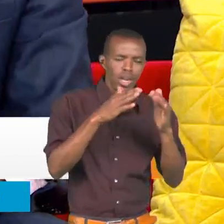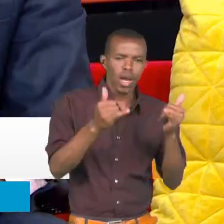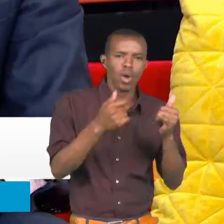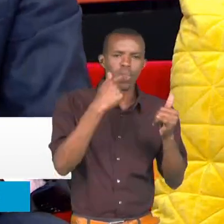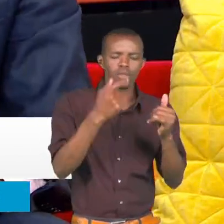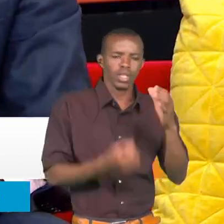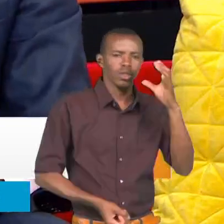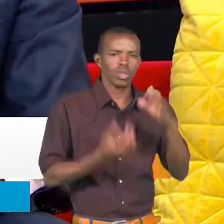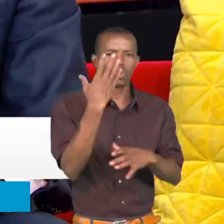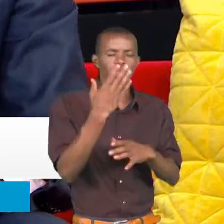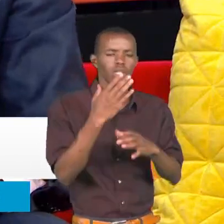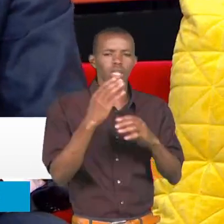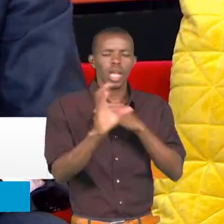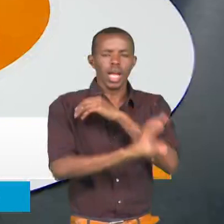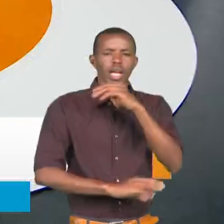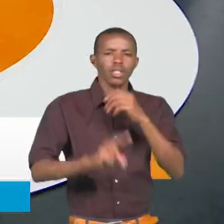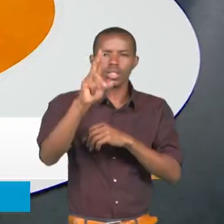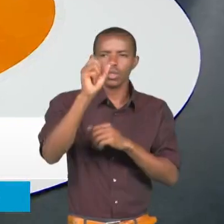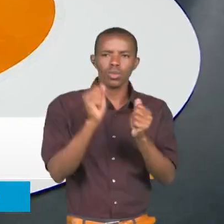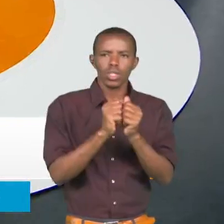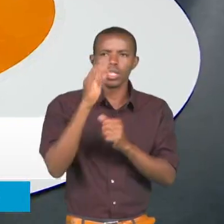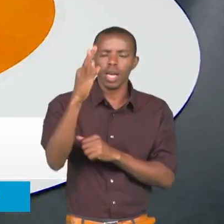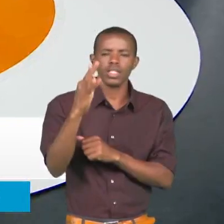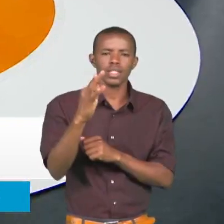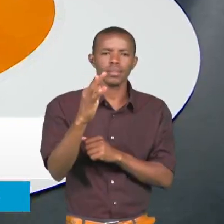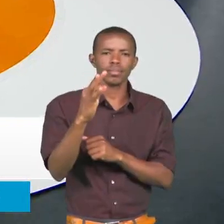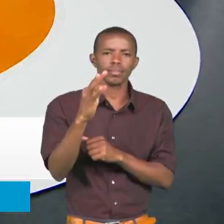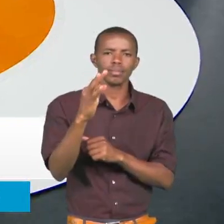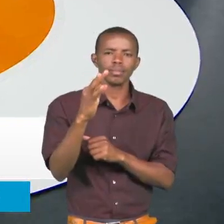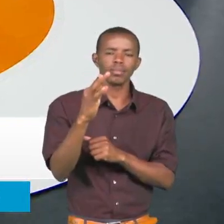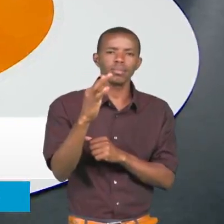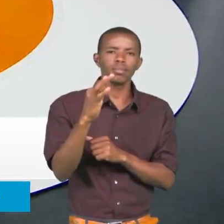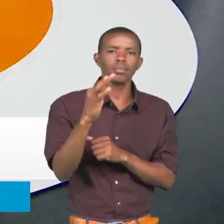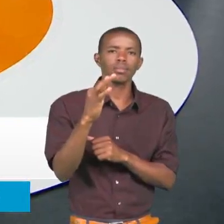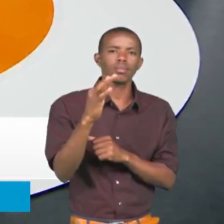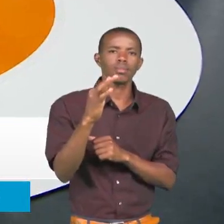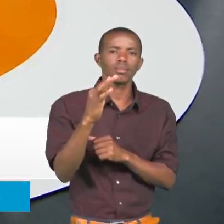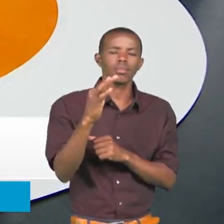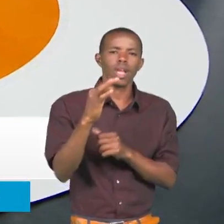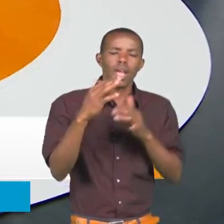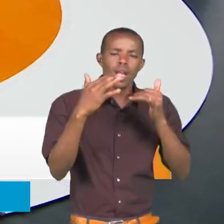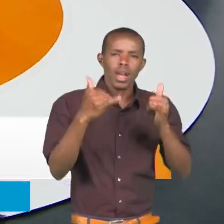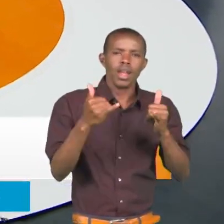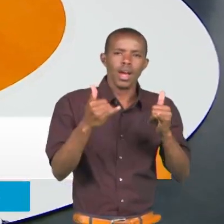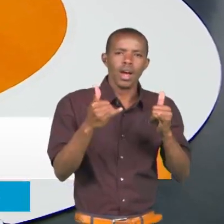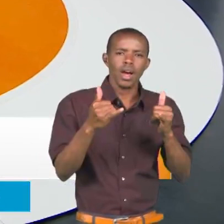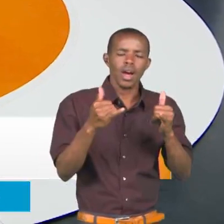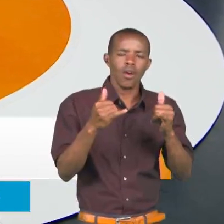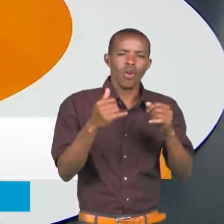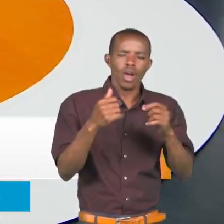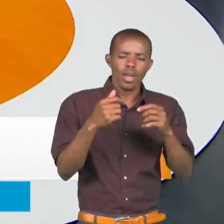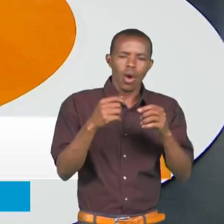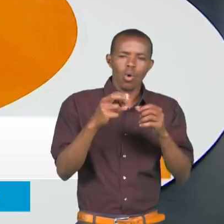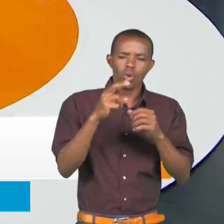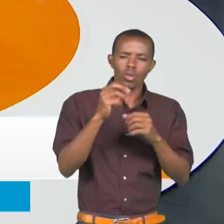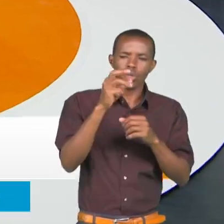was introduced in the country in 2012, is it? In 2013. Okay. Now, since 2013, of